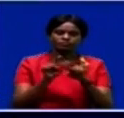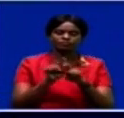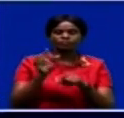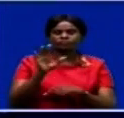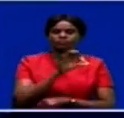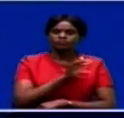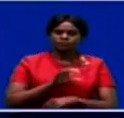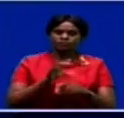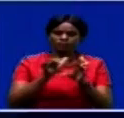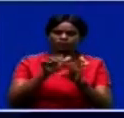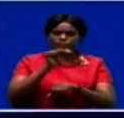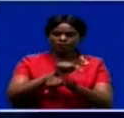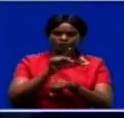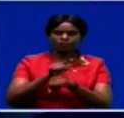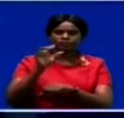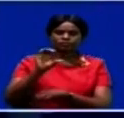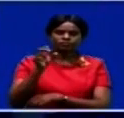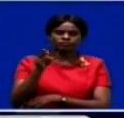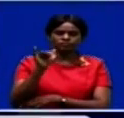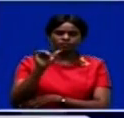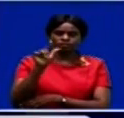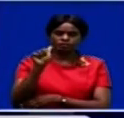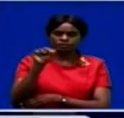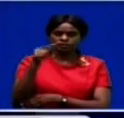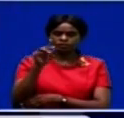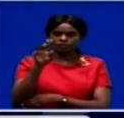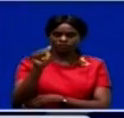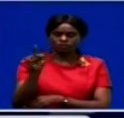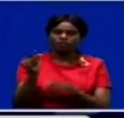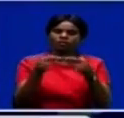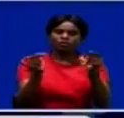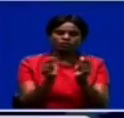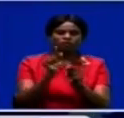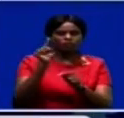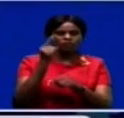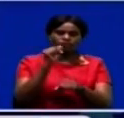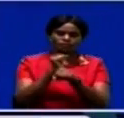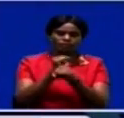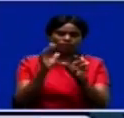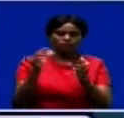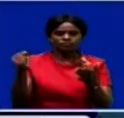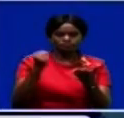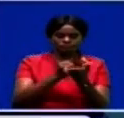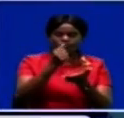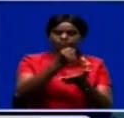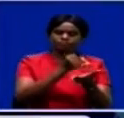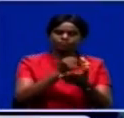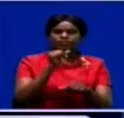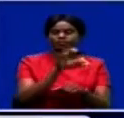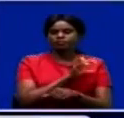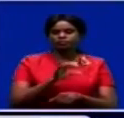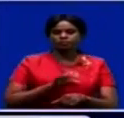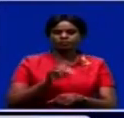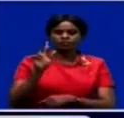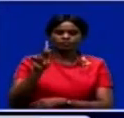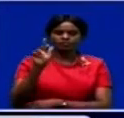is about the project. Mr. Chilangwa was speaking when he addressed the first group of workers that have been employed by the company.